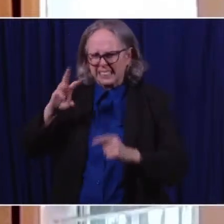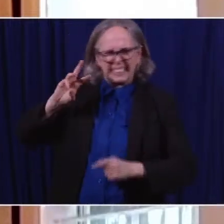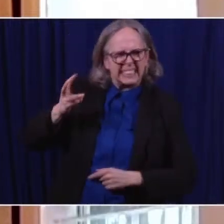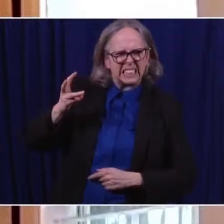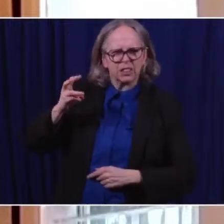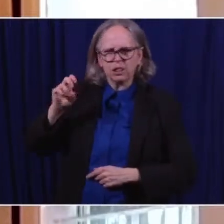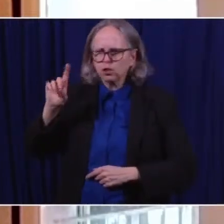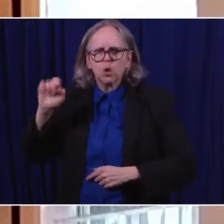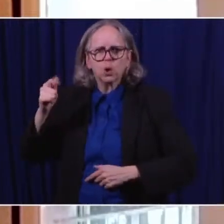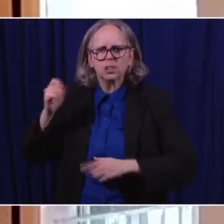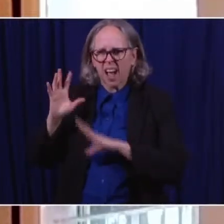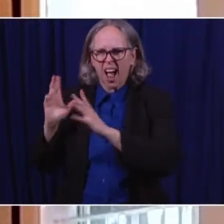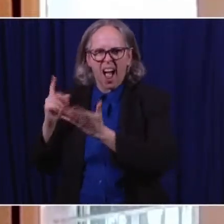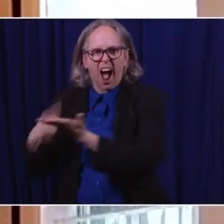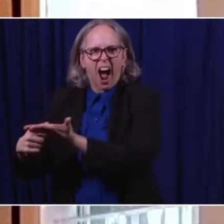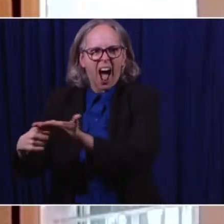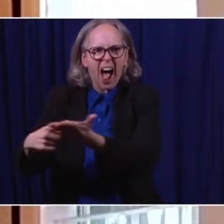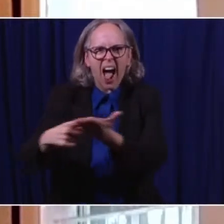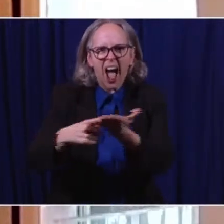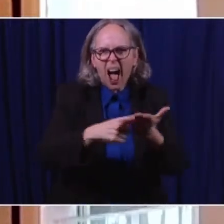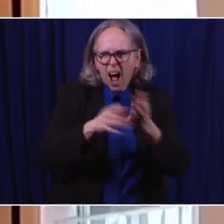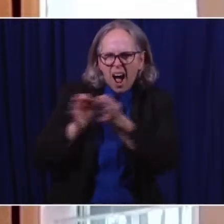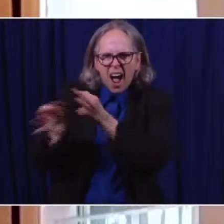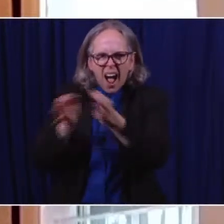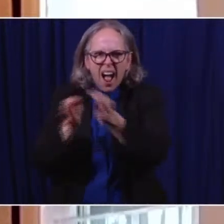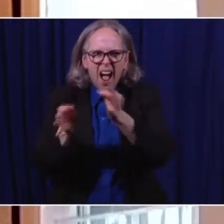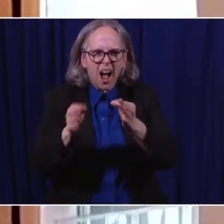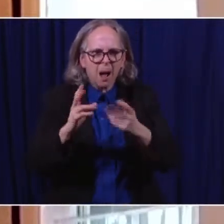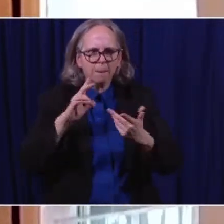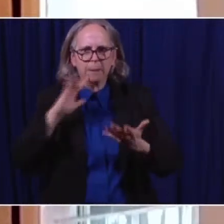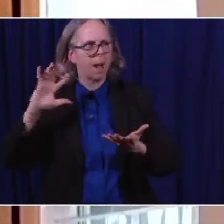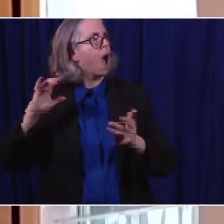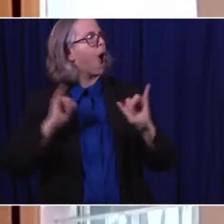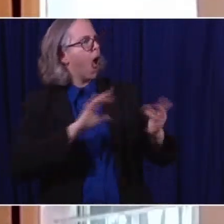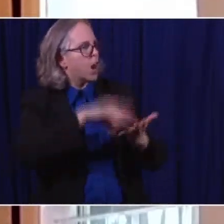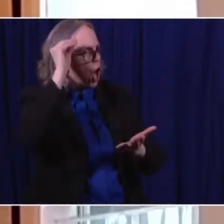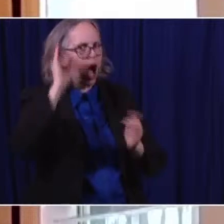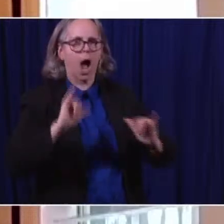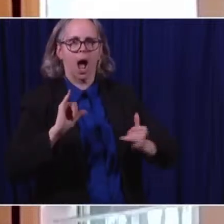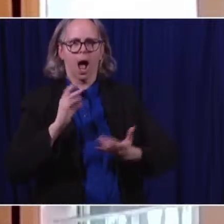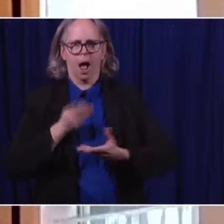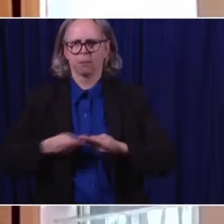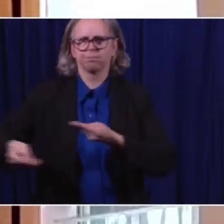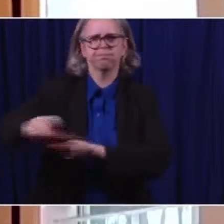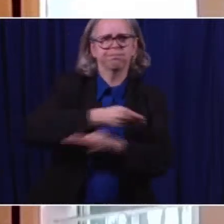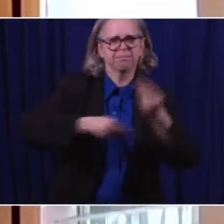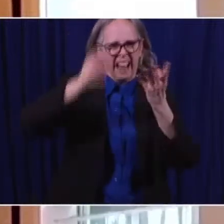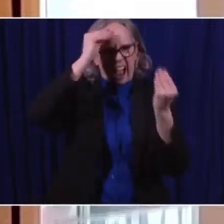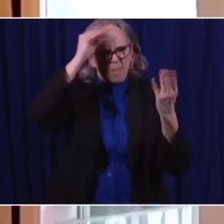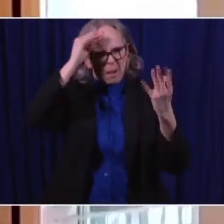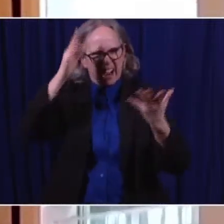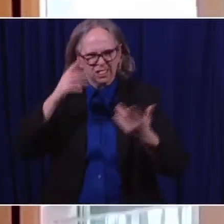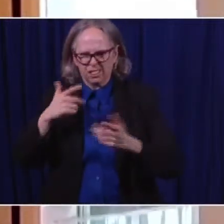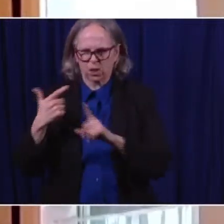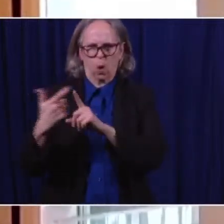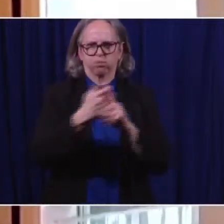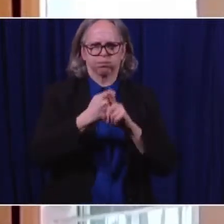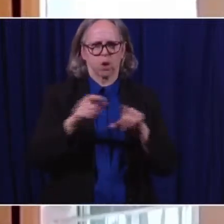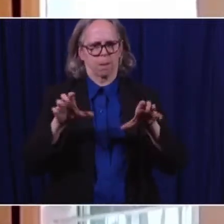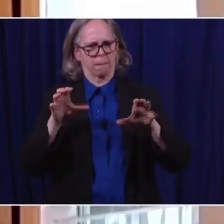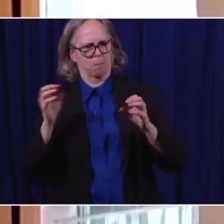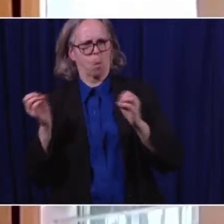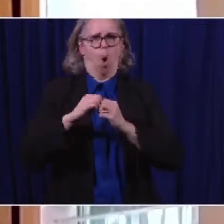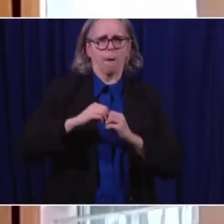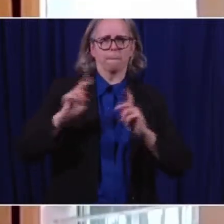further guidance so that they can be successful with getting that 6th dose out. Great. So we'll be